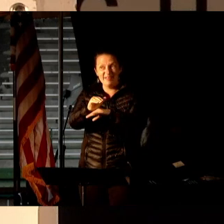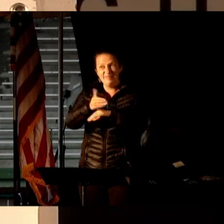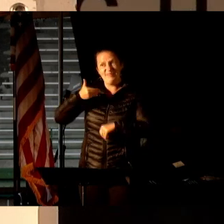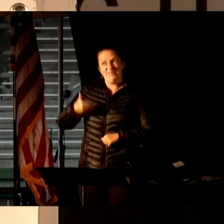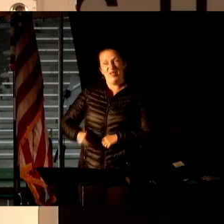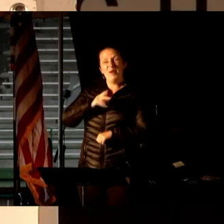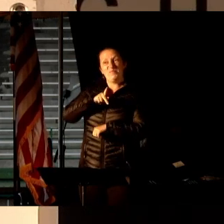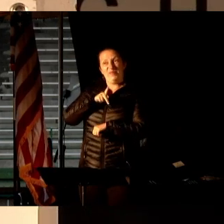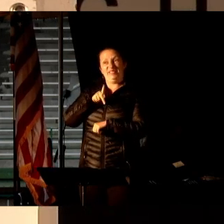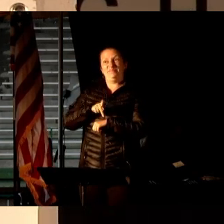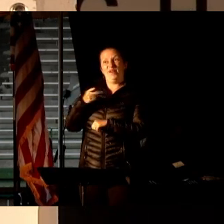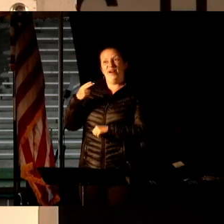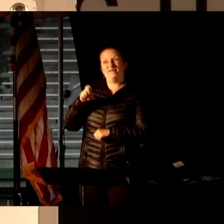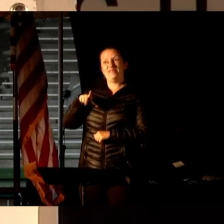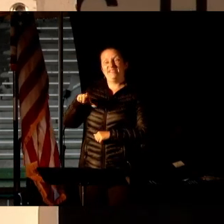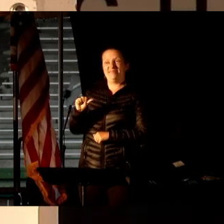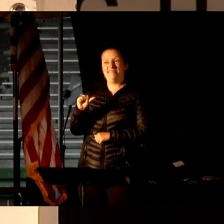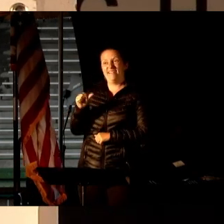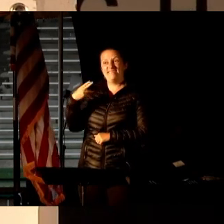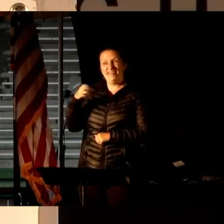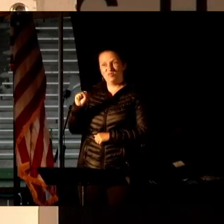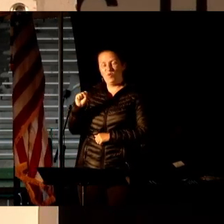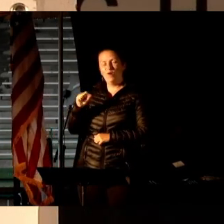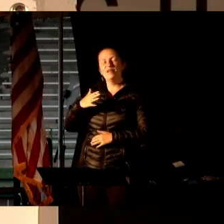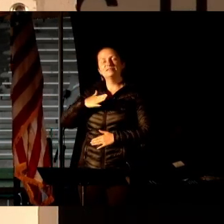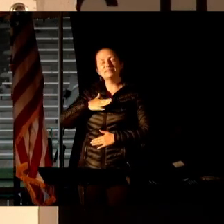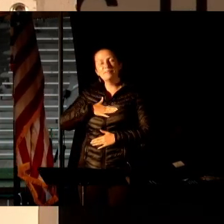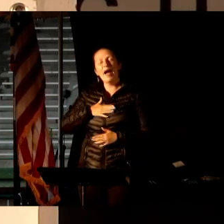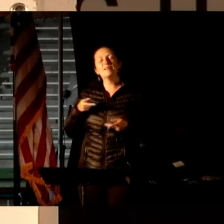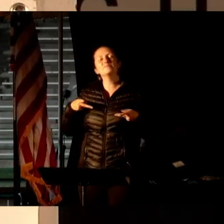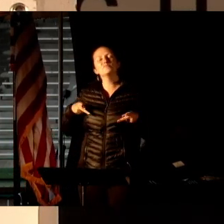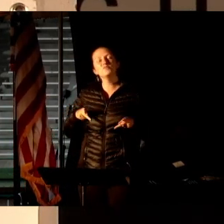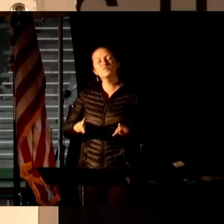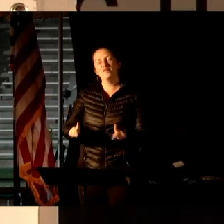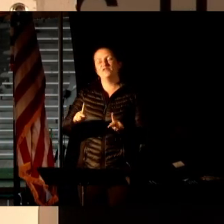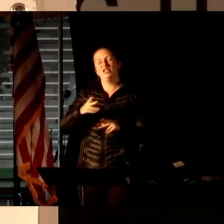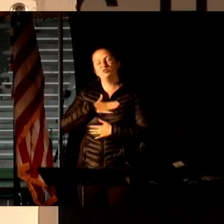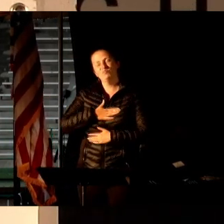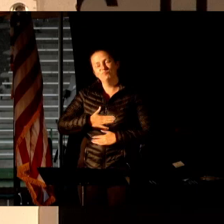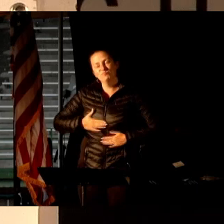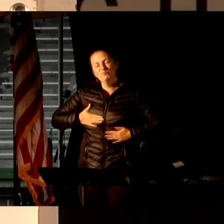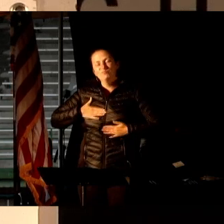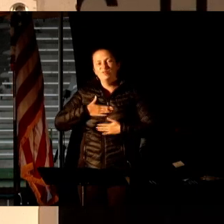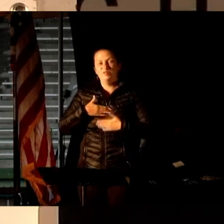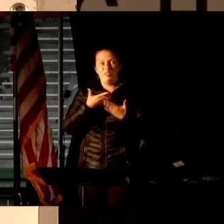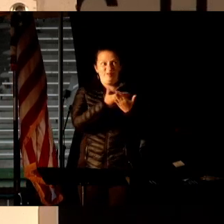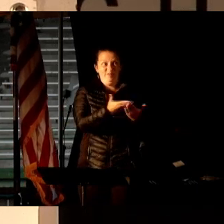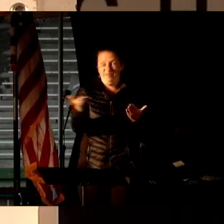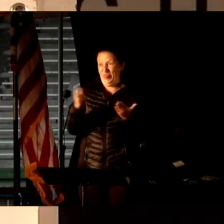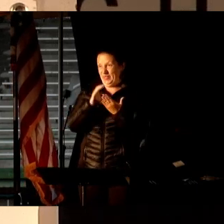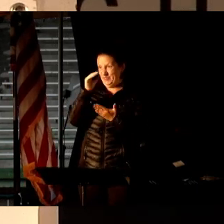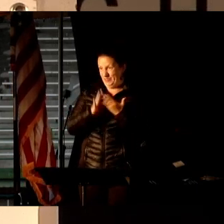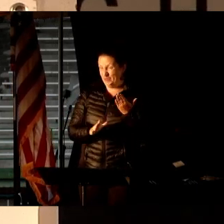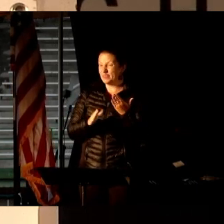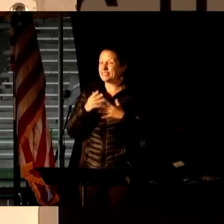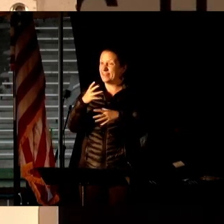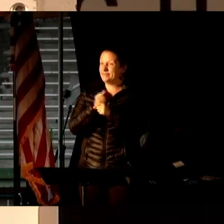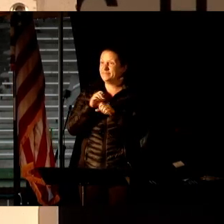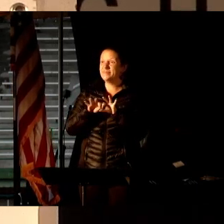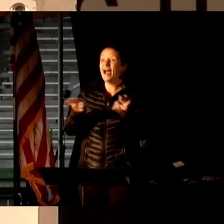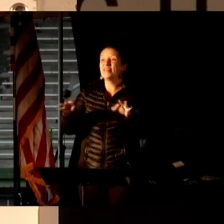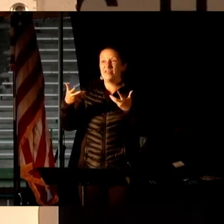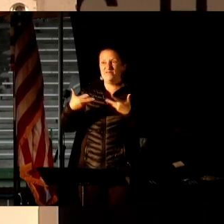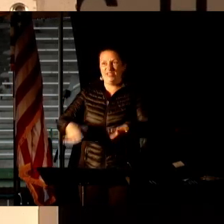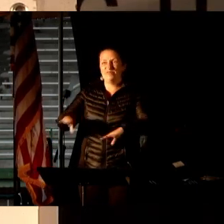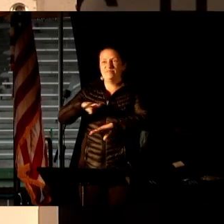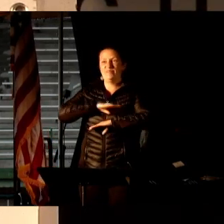Lacks Health and Bioscience High School, it is my privilege to confirm that these students receiving their diplomas tonight will have met the requirements